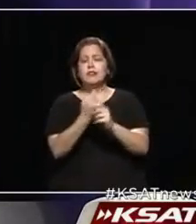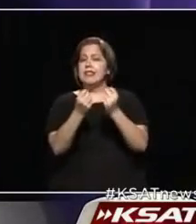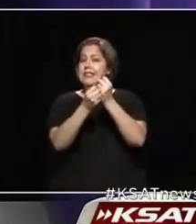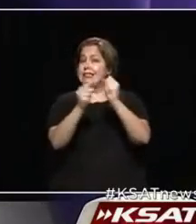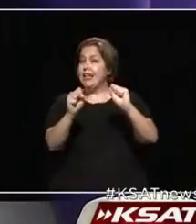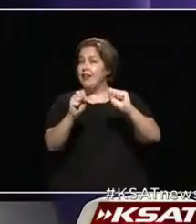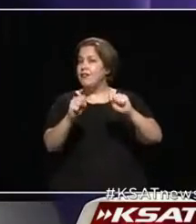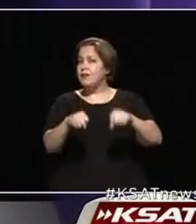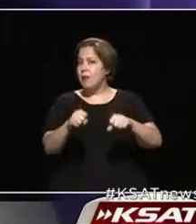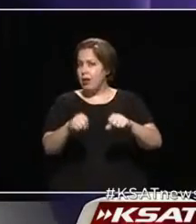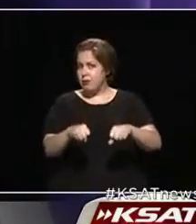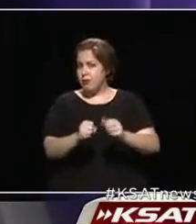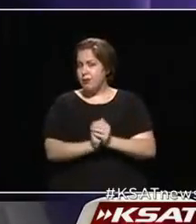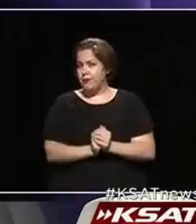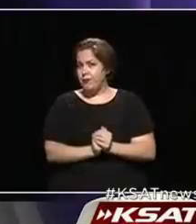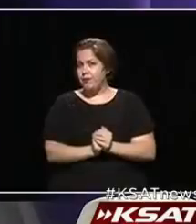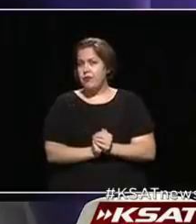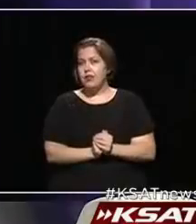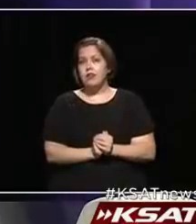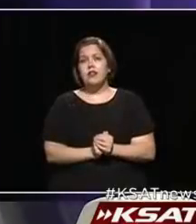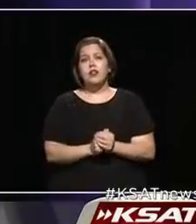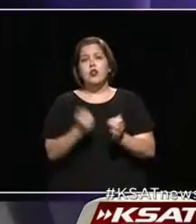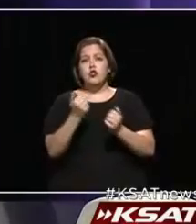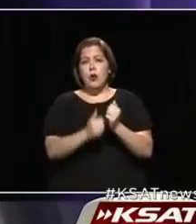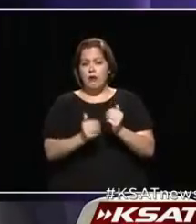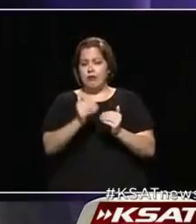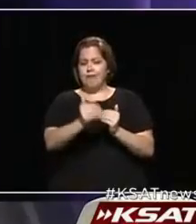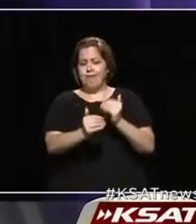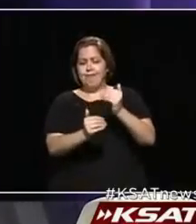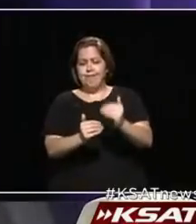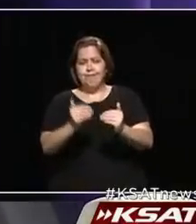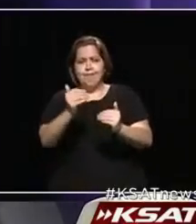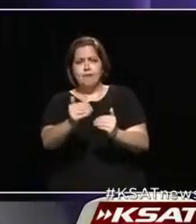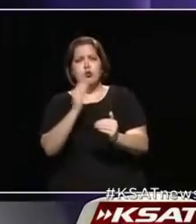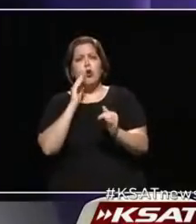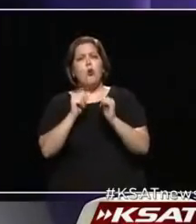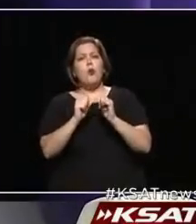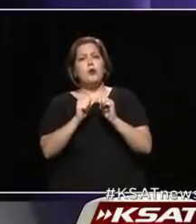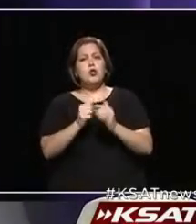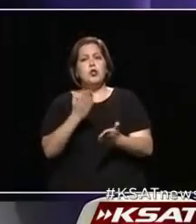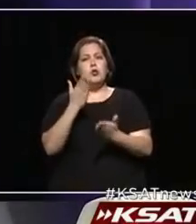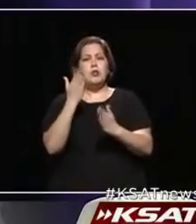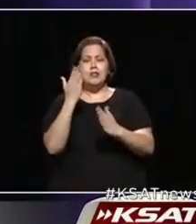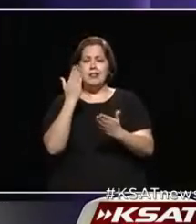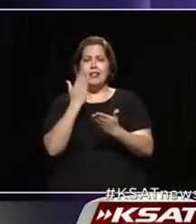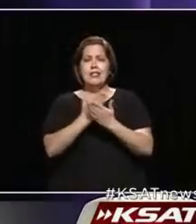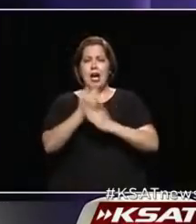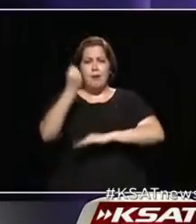can here. And so that'll be a step forward. We will continue to stop the foreclosure